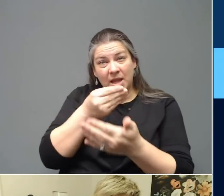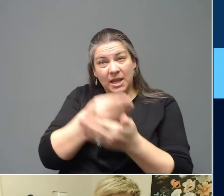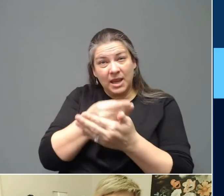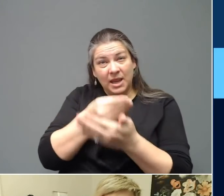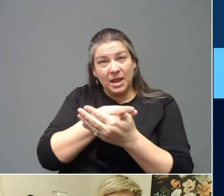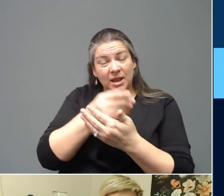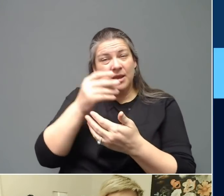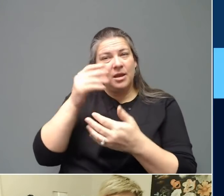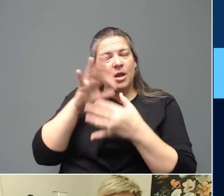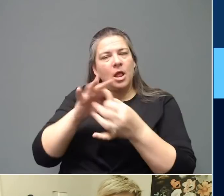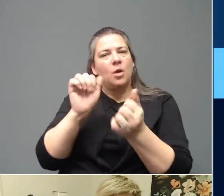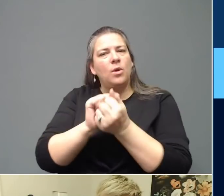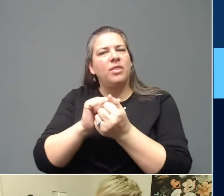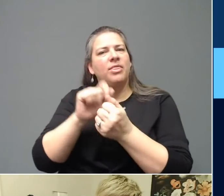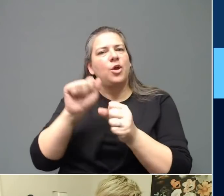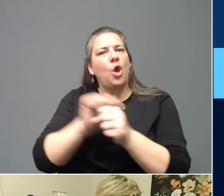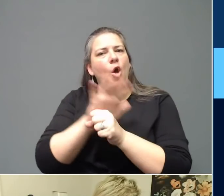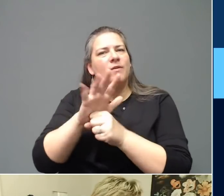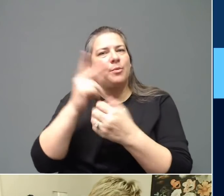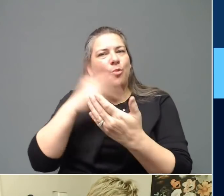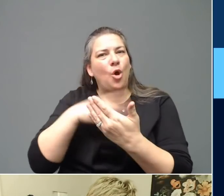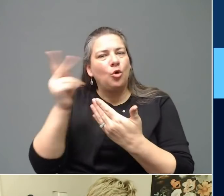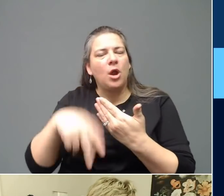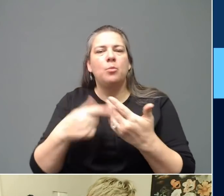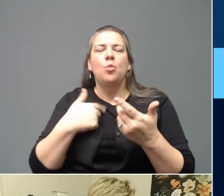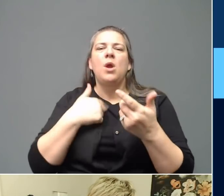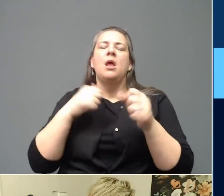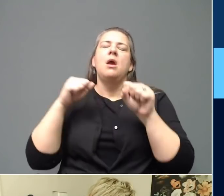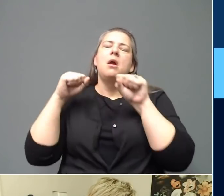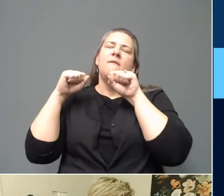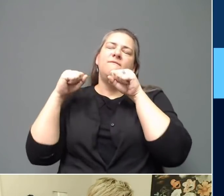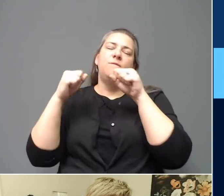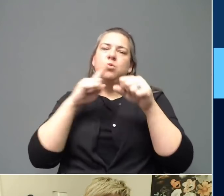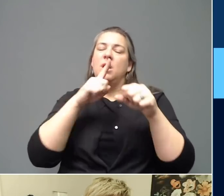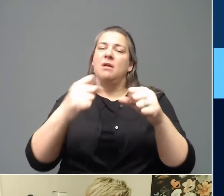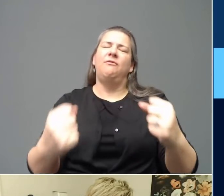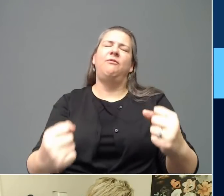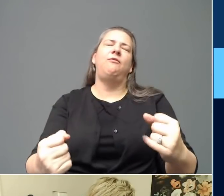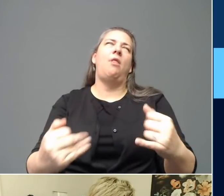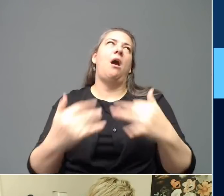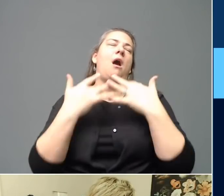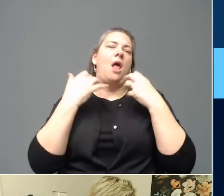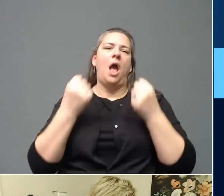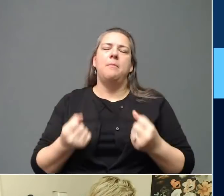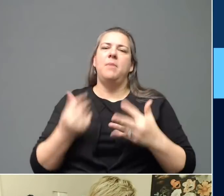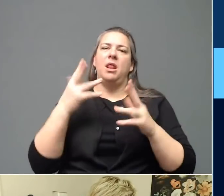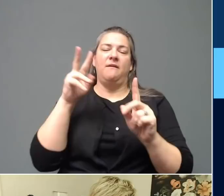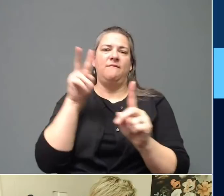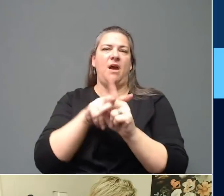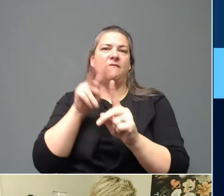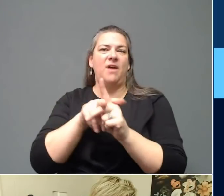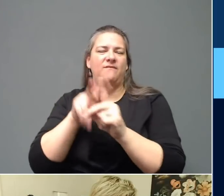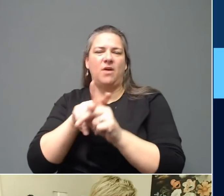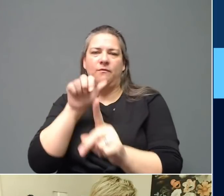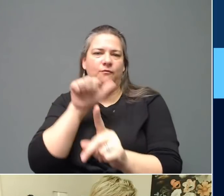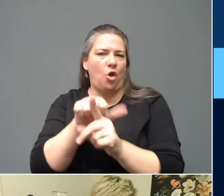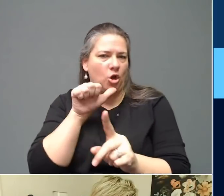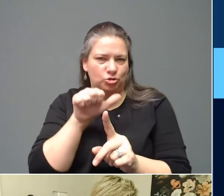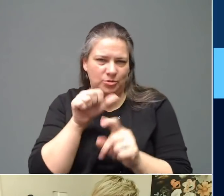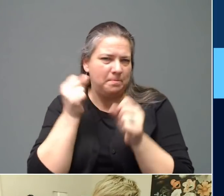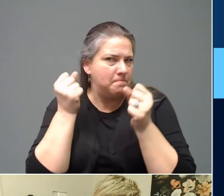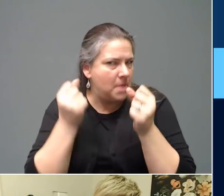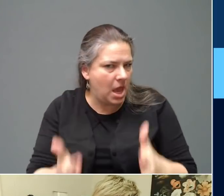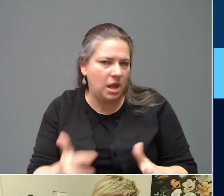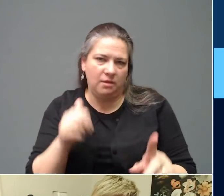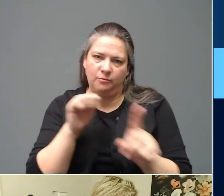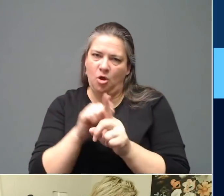we have a flood of fraudulent claims. So that's part of why it takes us so long to process these claims. But for